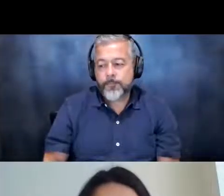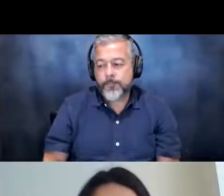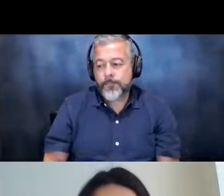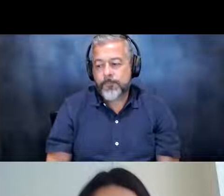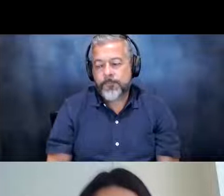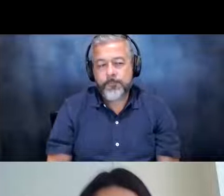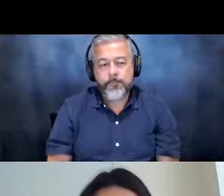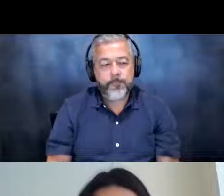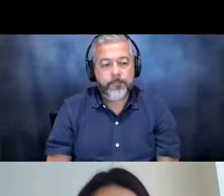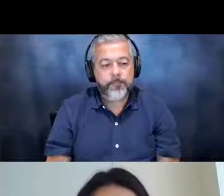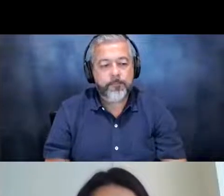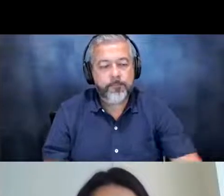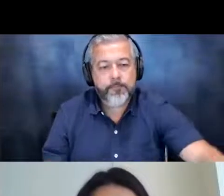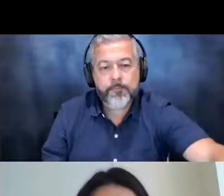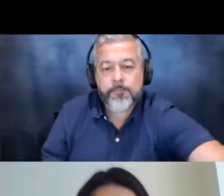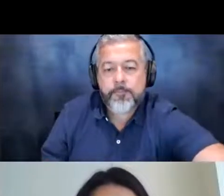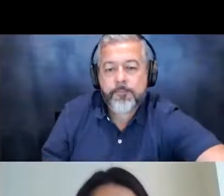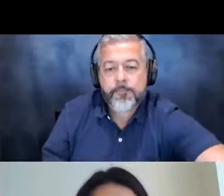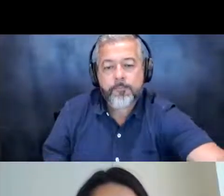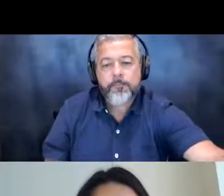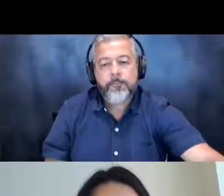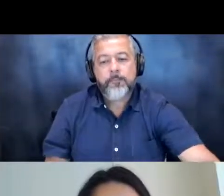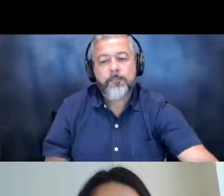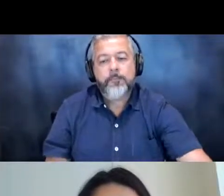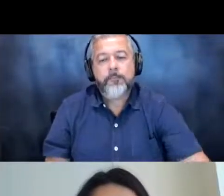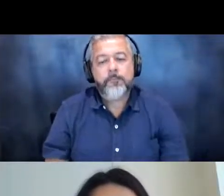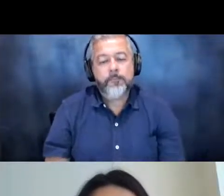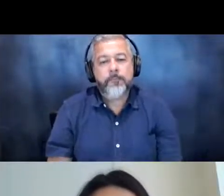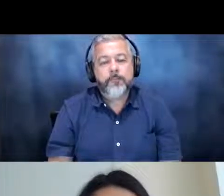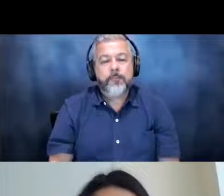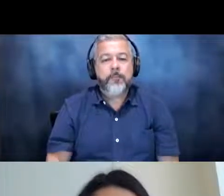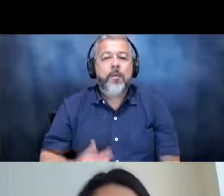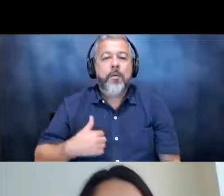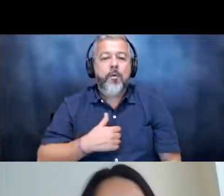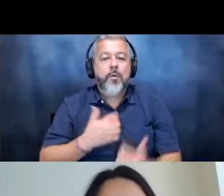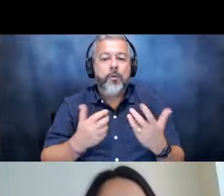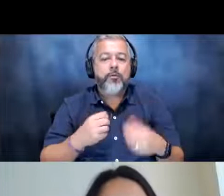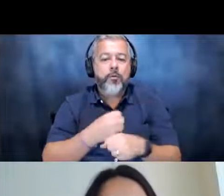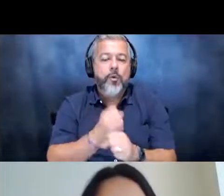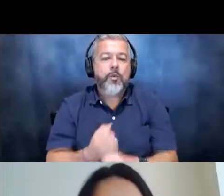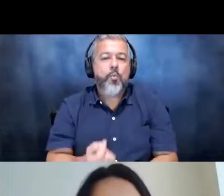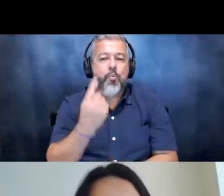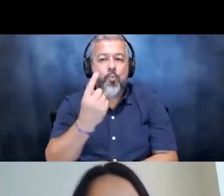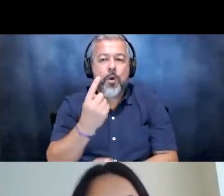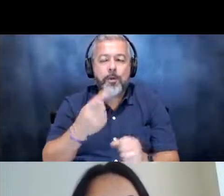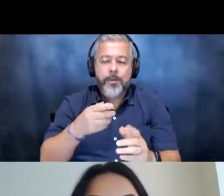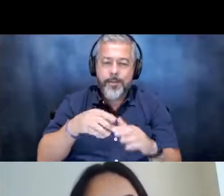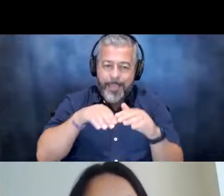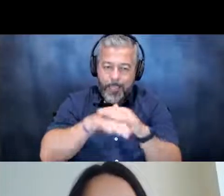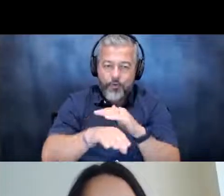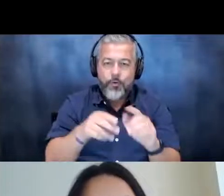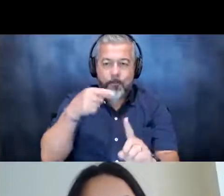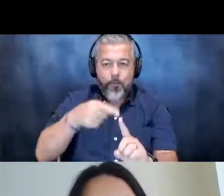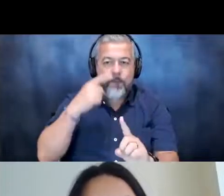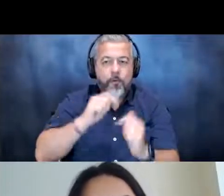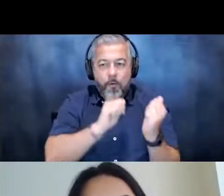Just double check this chat really quick. We want to create one entry point for all reporting and tracking